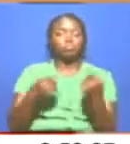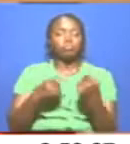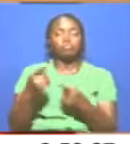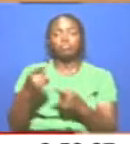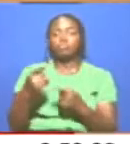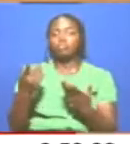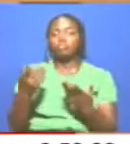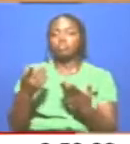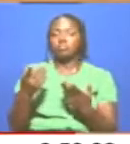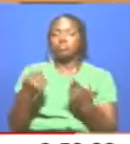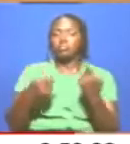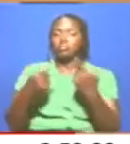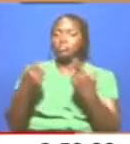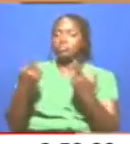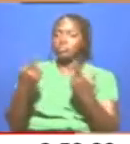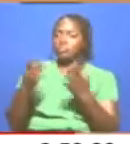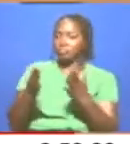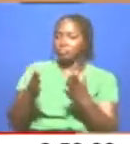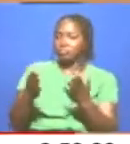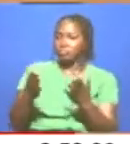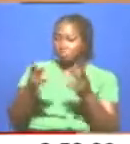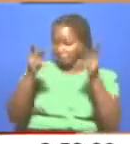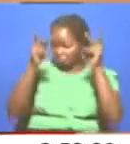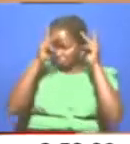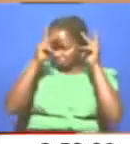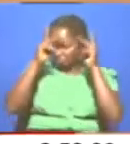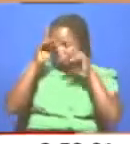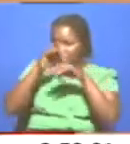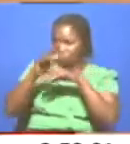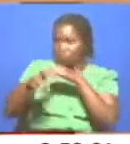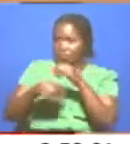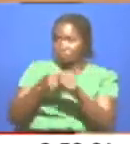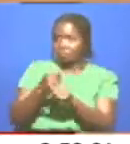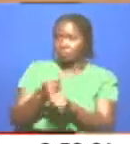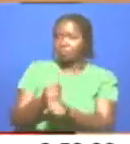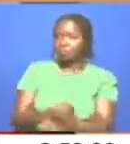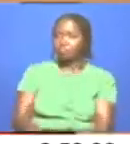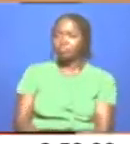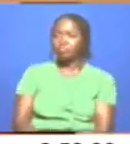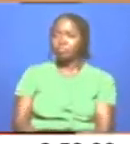tournament winners that was held in Kakamega early this month.